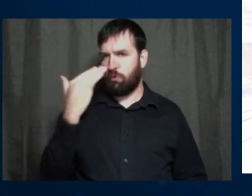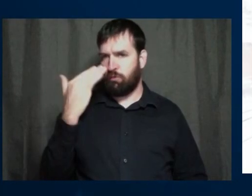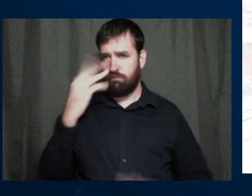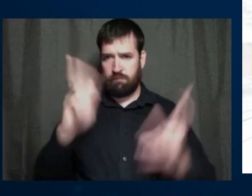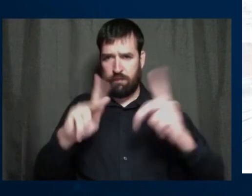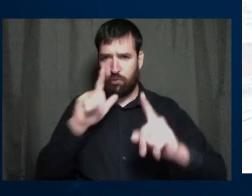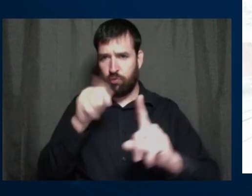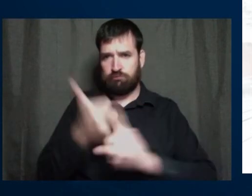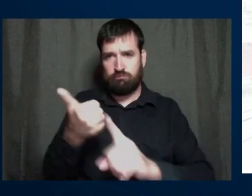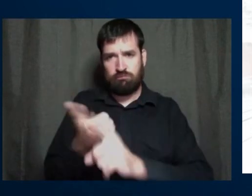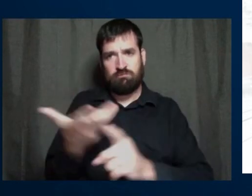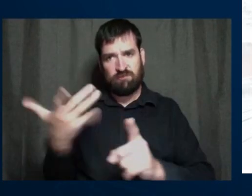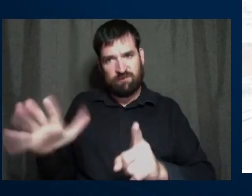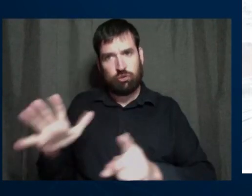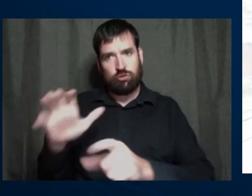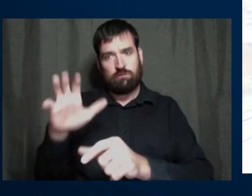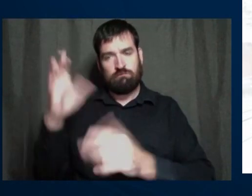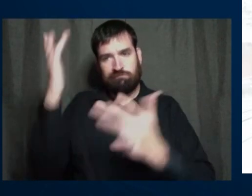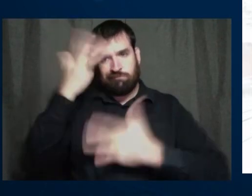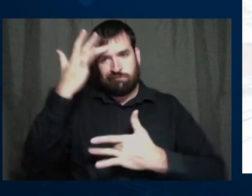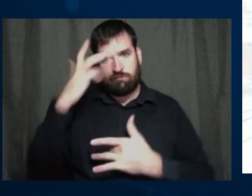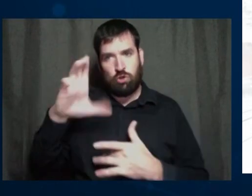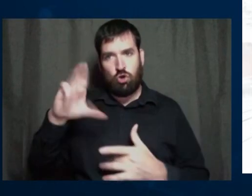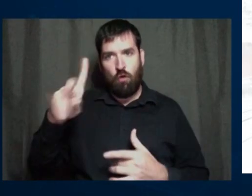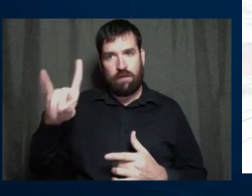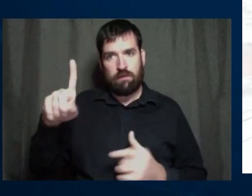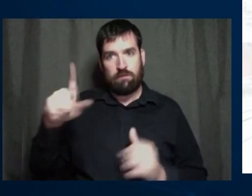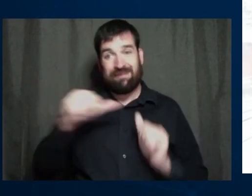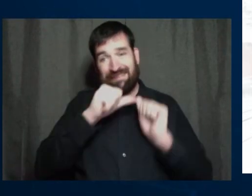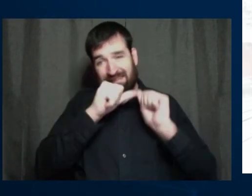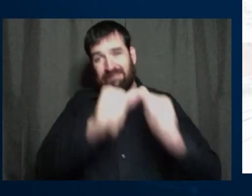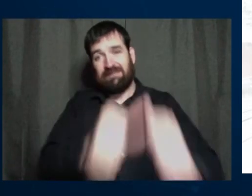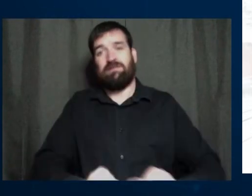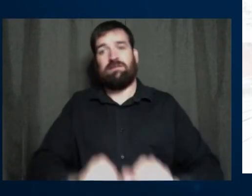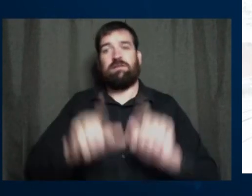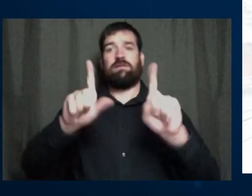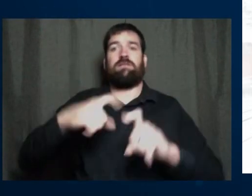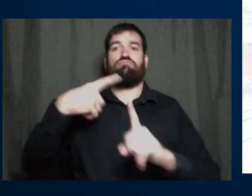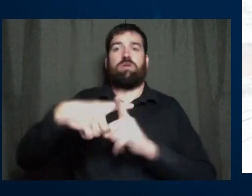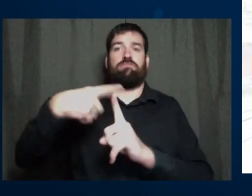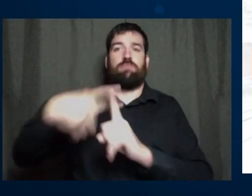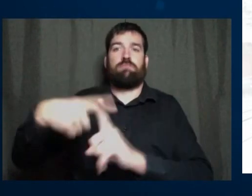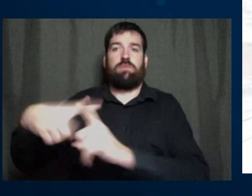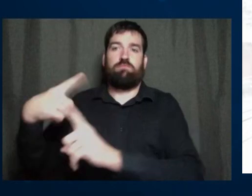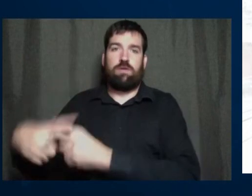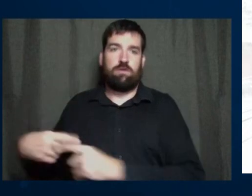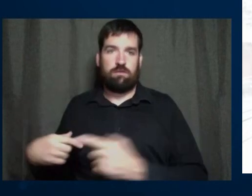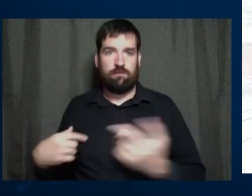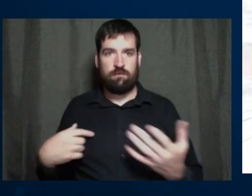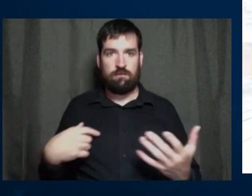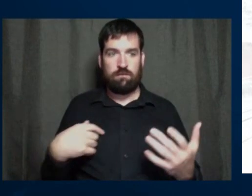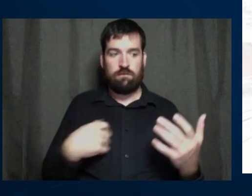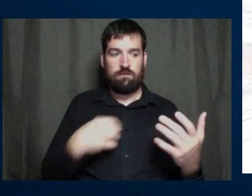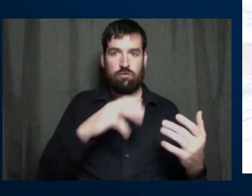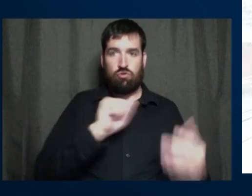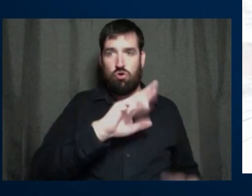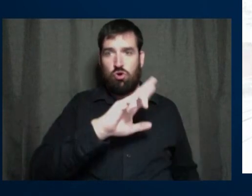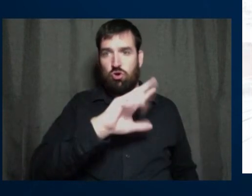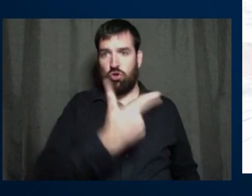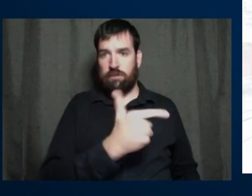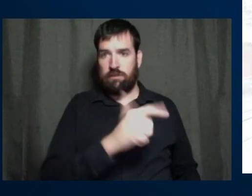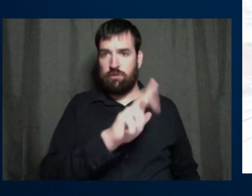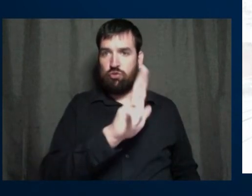to continue to test positive for it? She said that she had tested positive on August 23rd, was